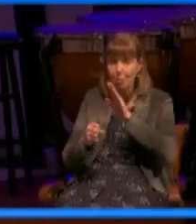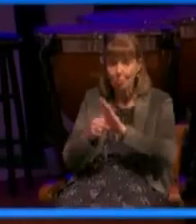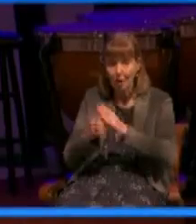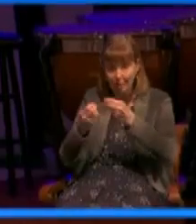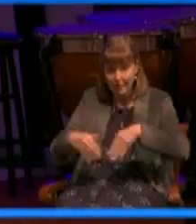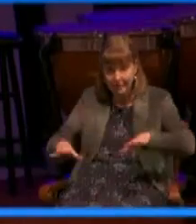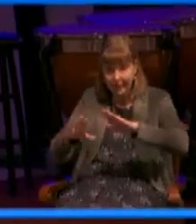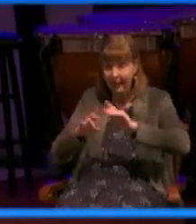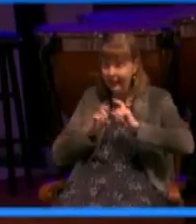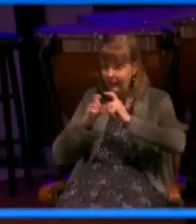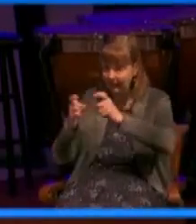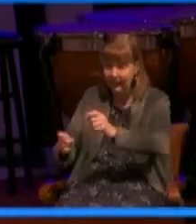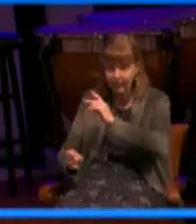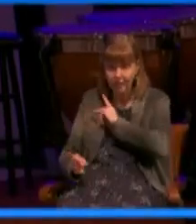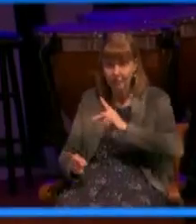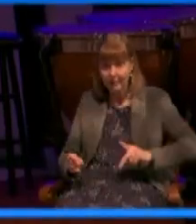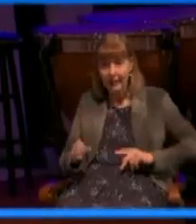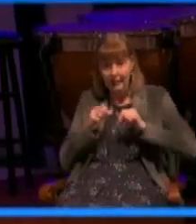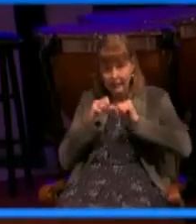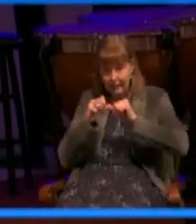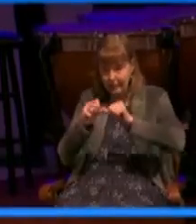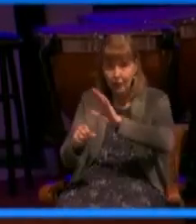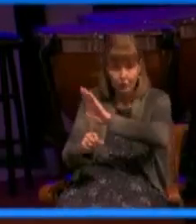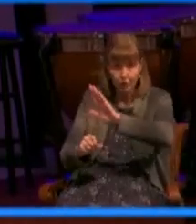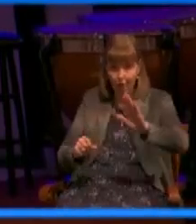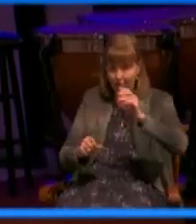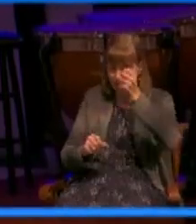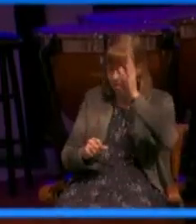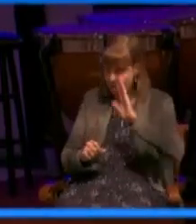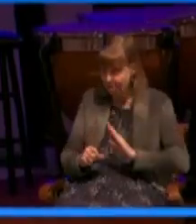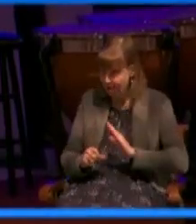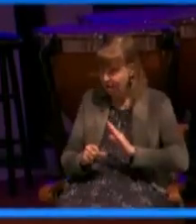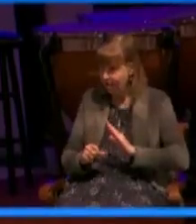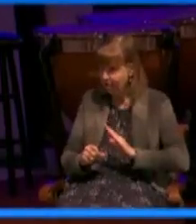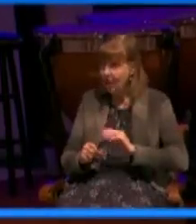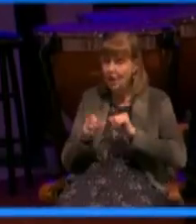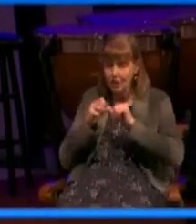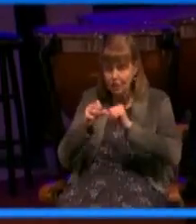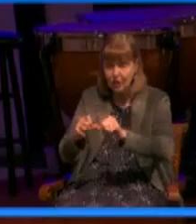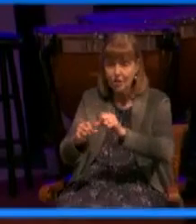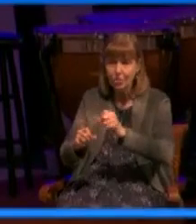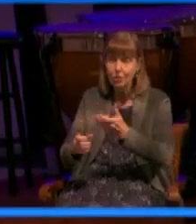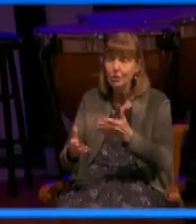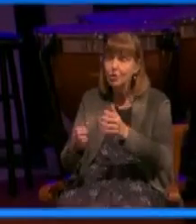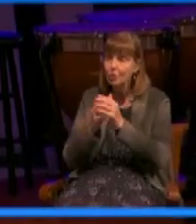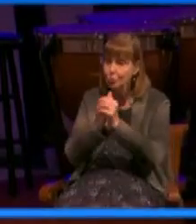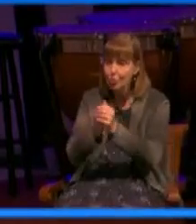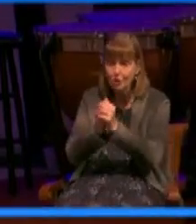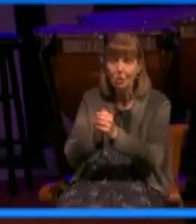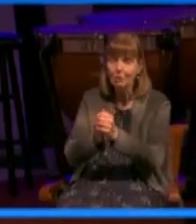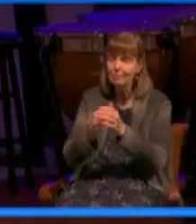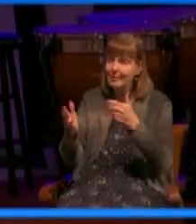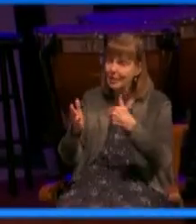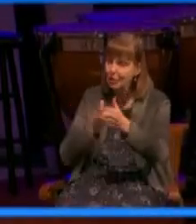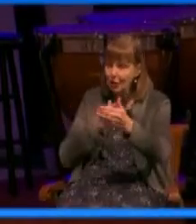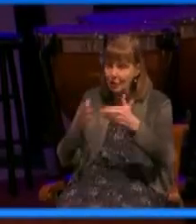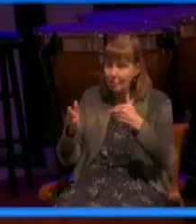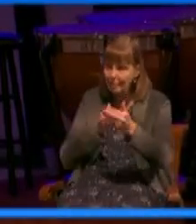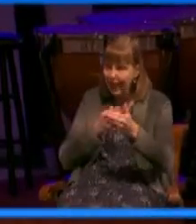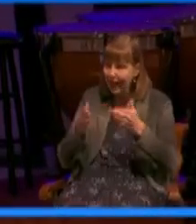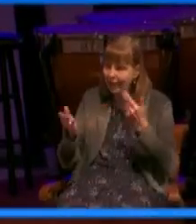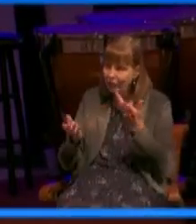He's been their God. They've been able to worship him even in exile. He kept his word. He did what he said he would do. It's